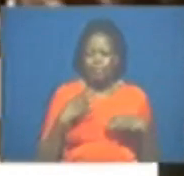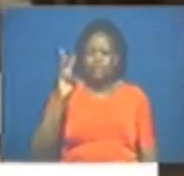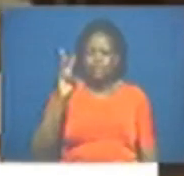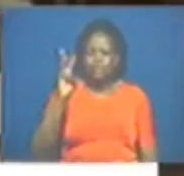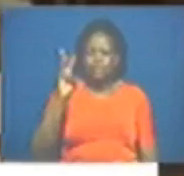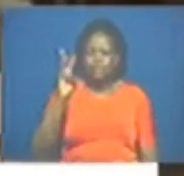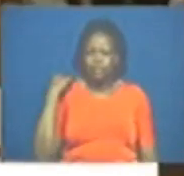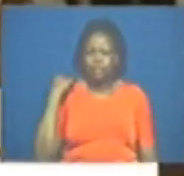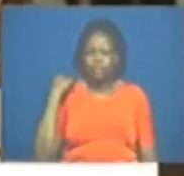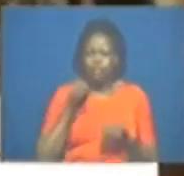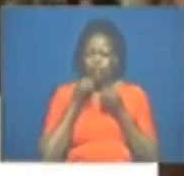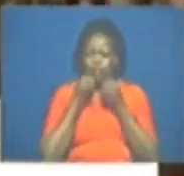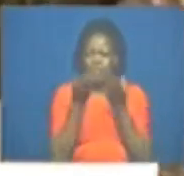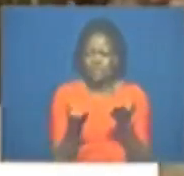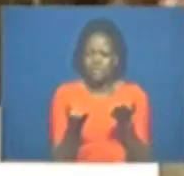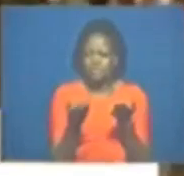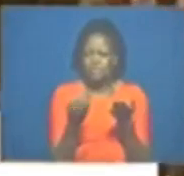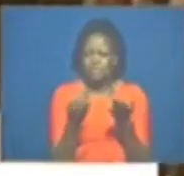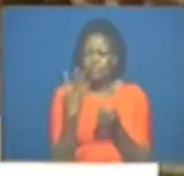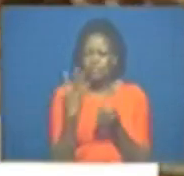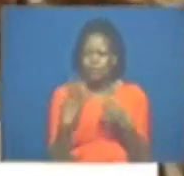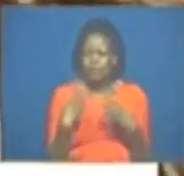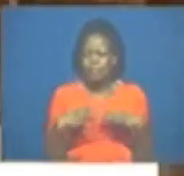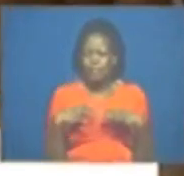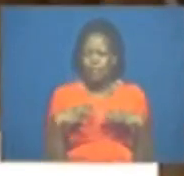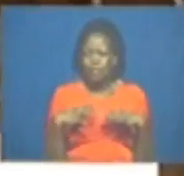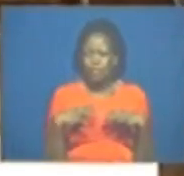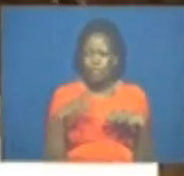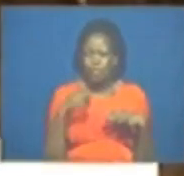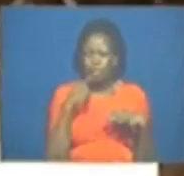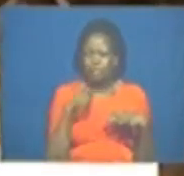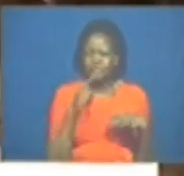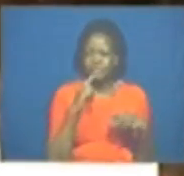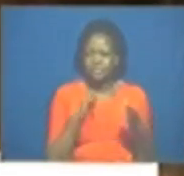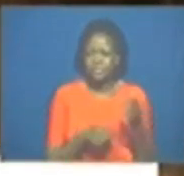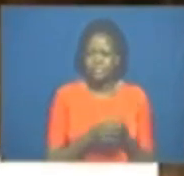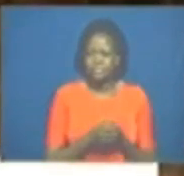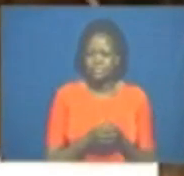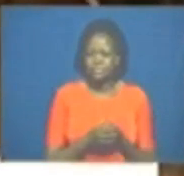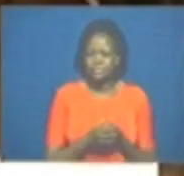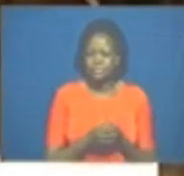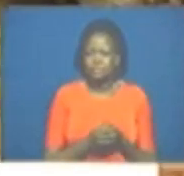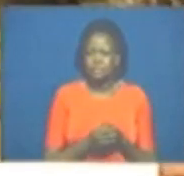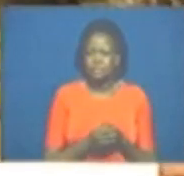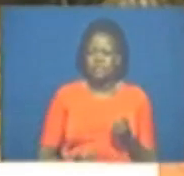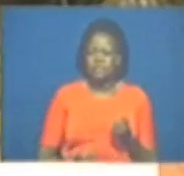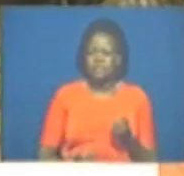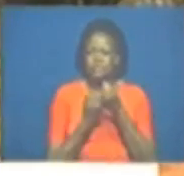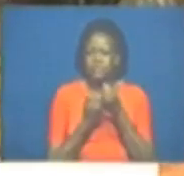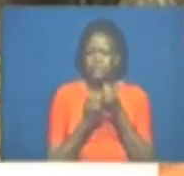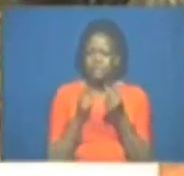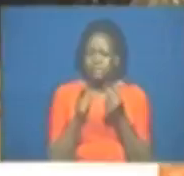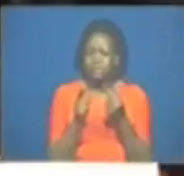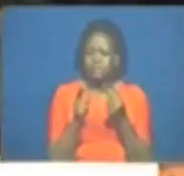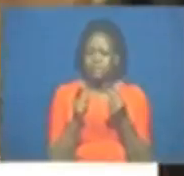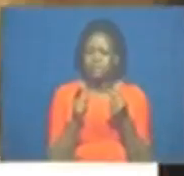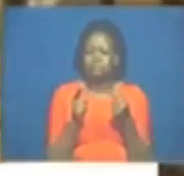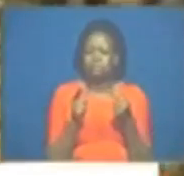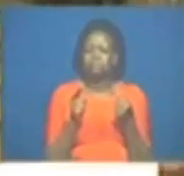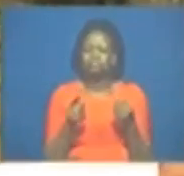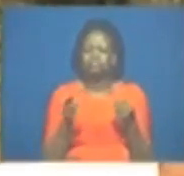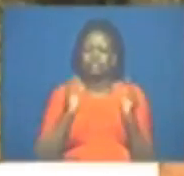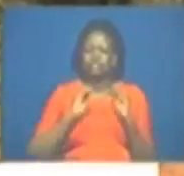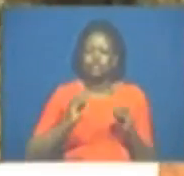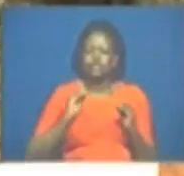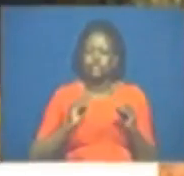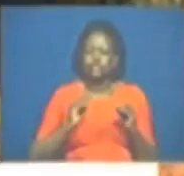volunteered information on the four individuals whom they accuse of being behind radicalization of youths in the